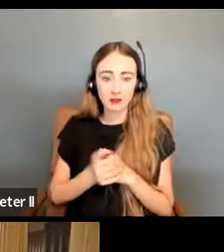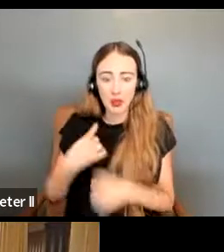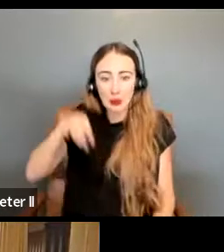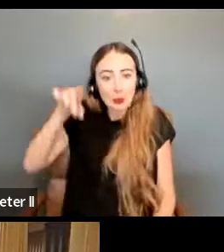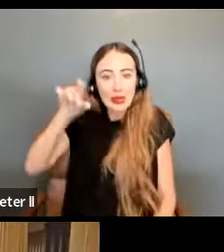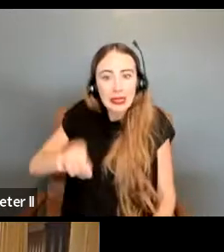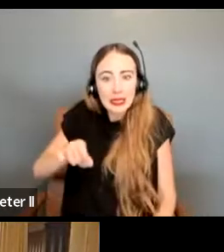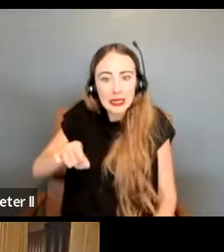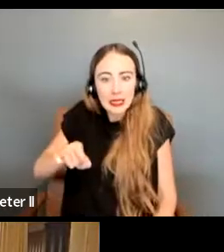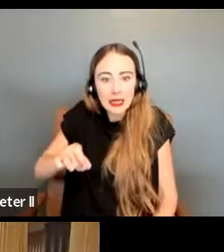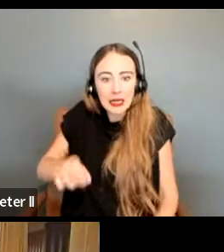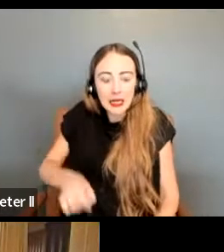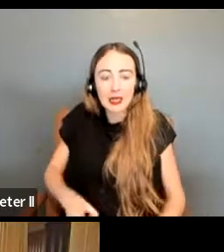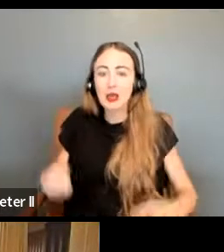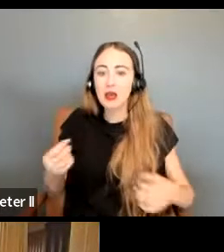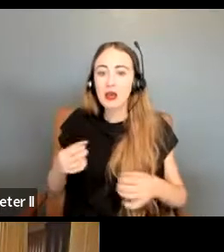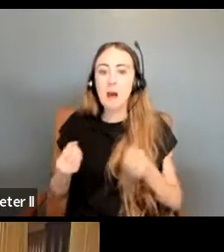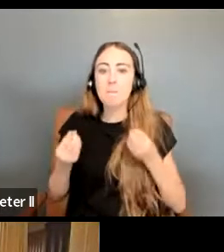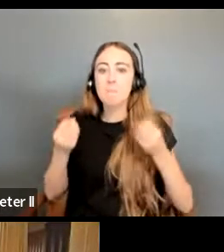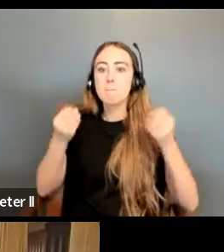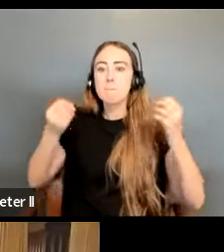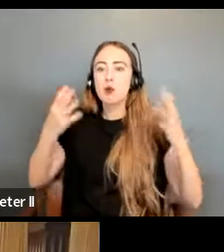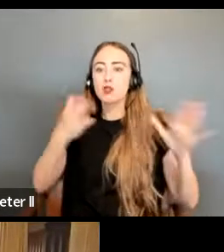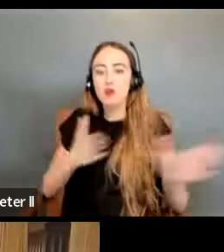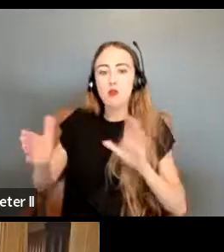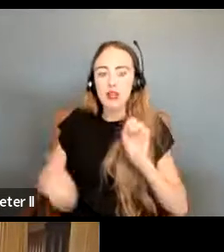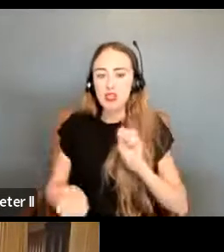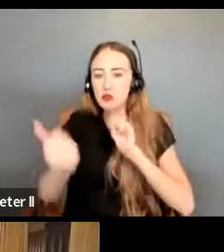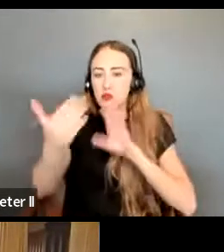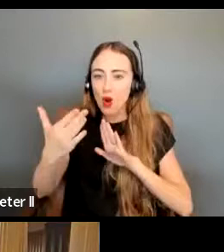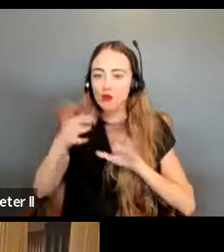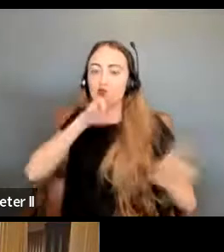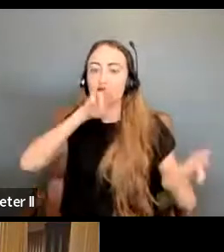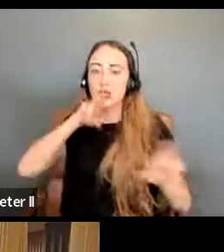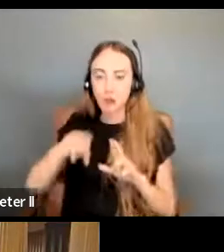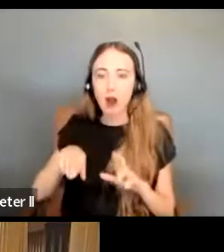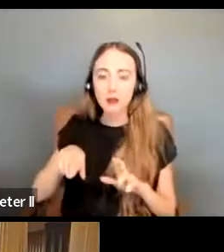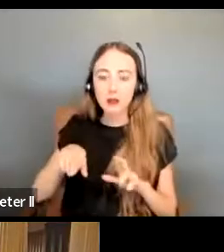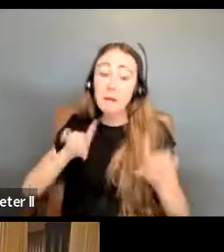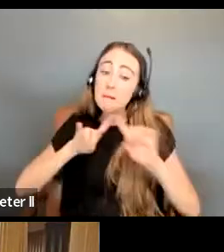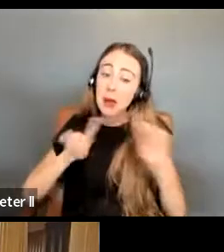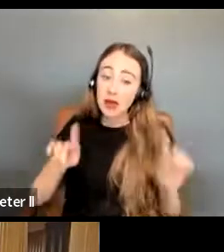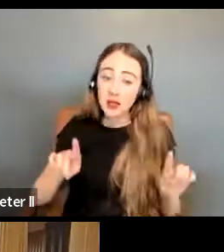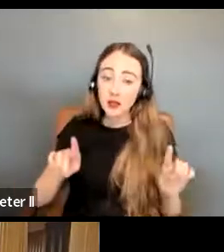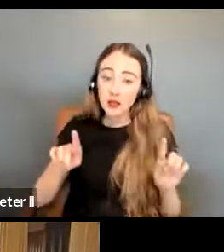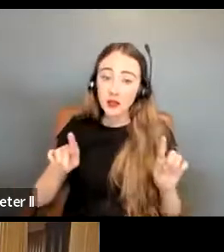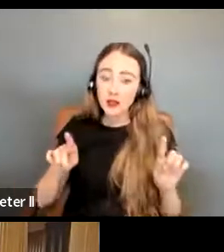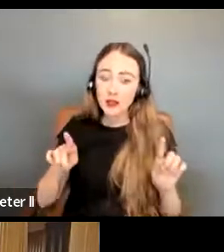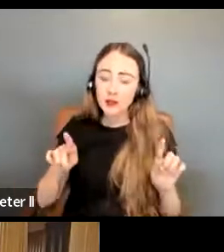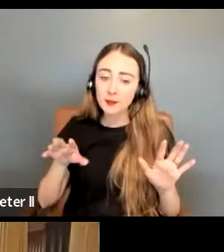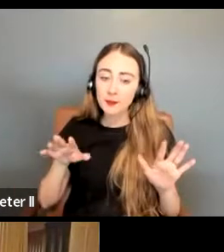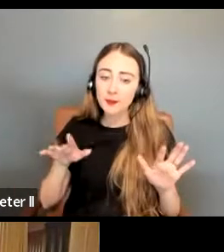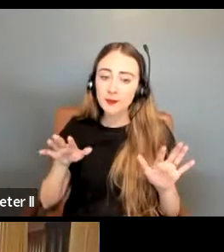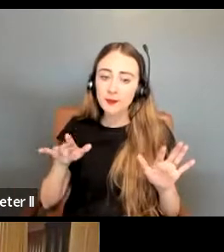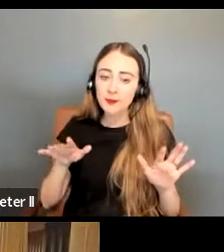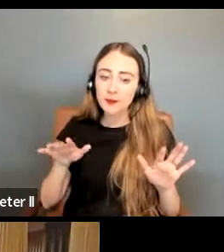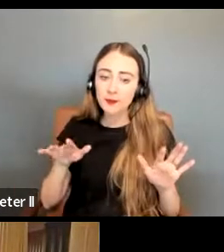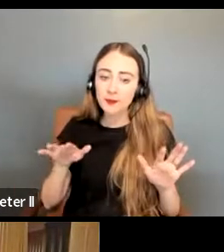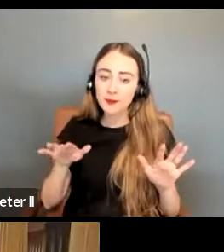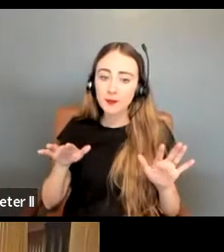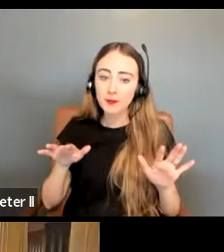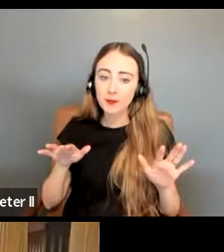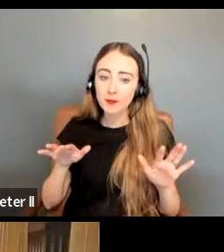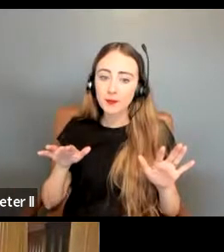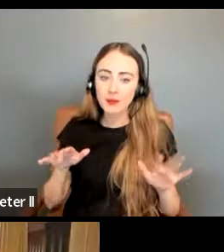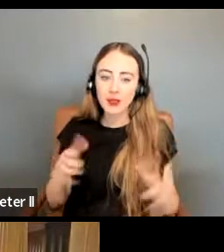a multi-pronged effort to be sure to respond to it. But we would,